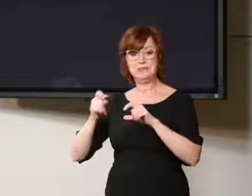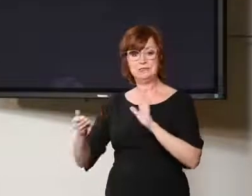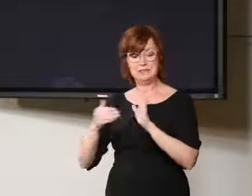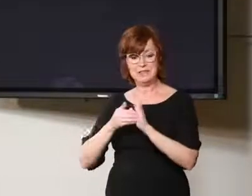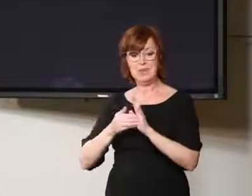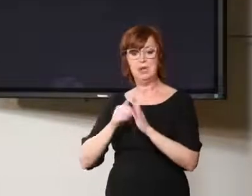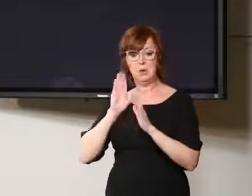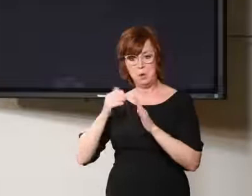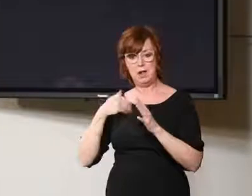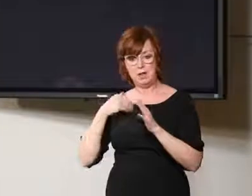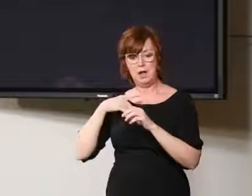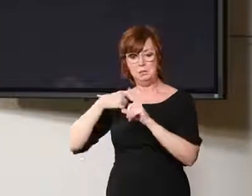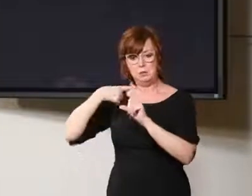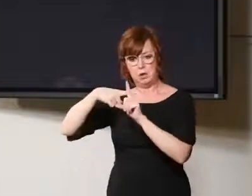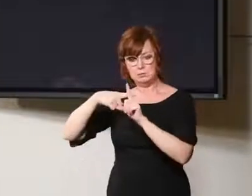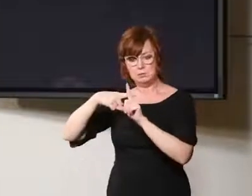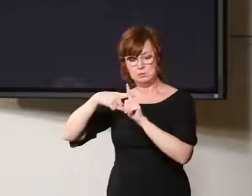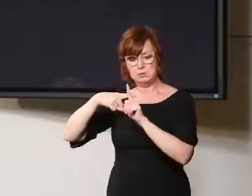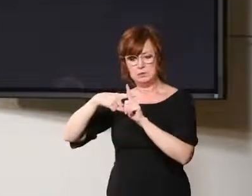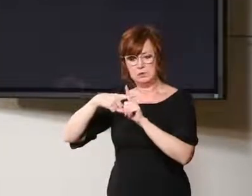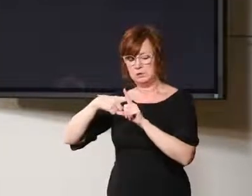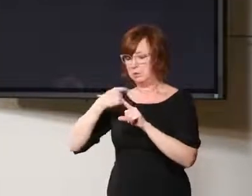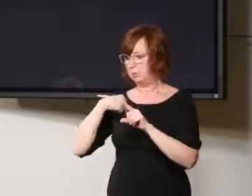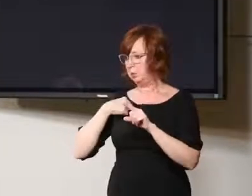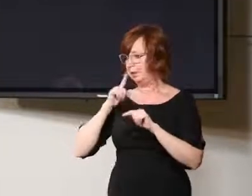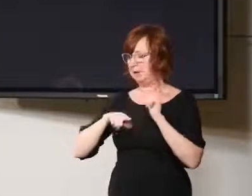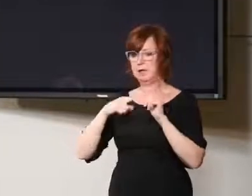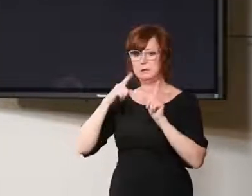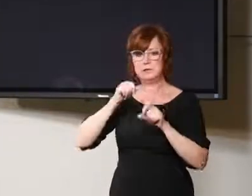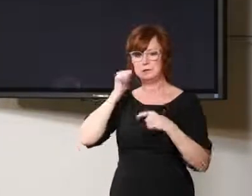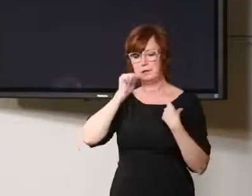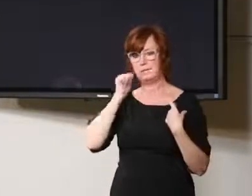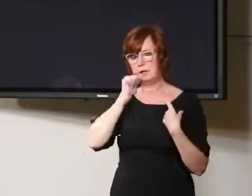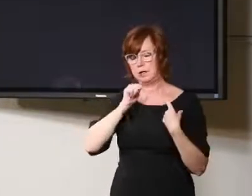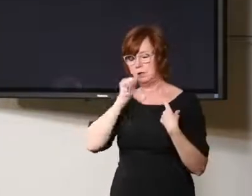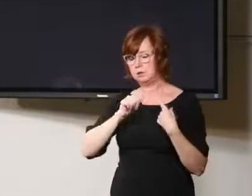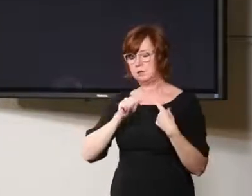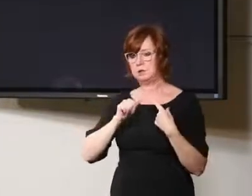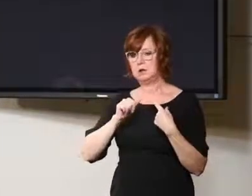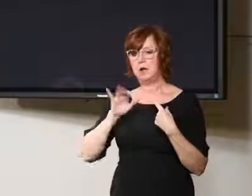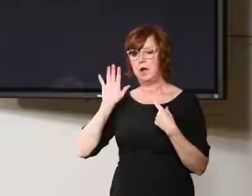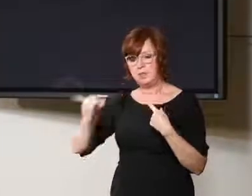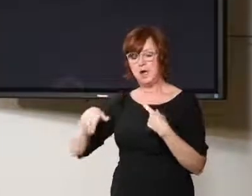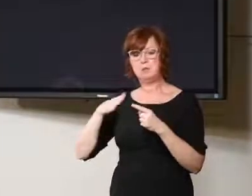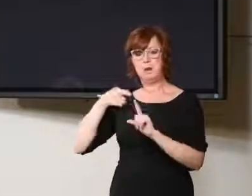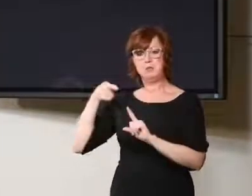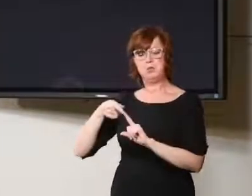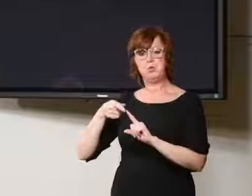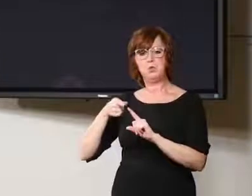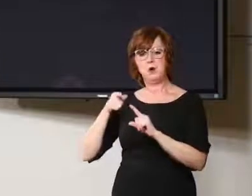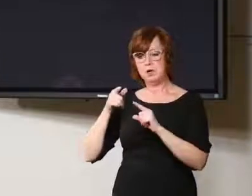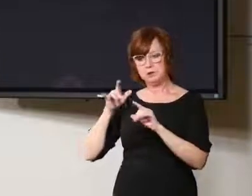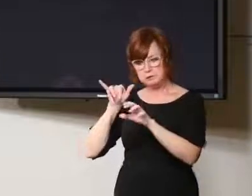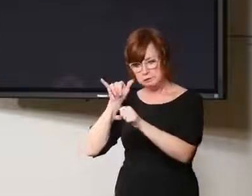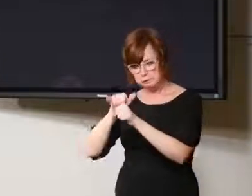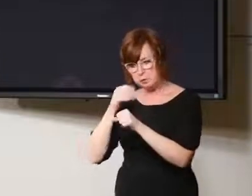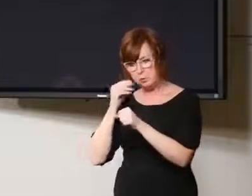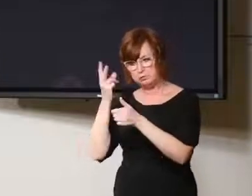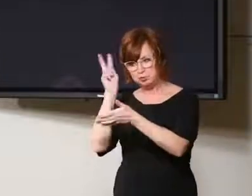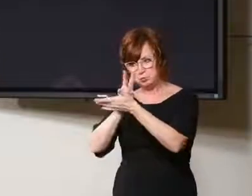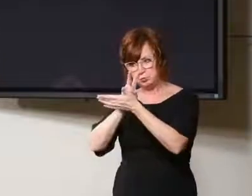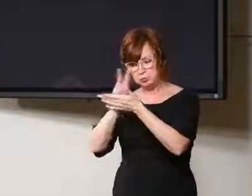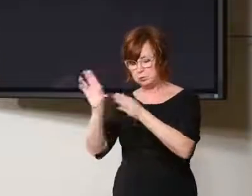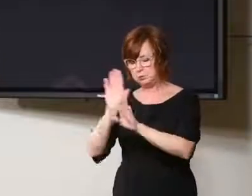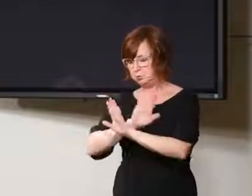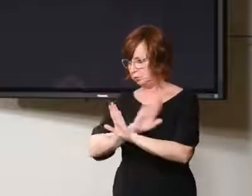travelers was stay home for 2 weeks. Don't go shopping. Similarly, now that we are seeing community transmission, we have to